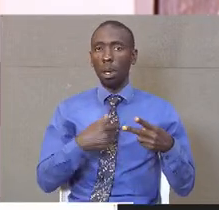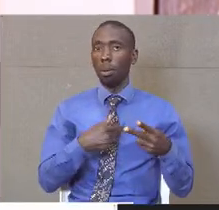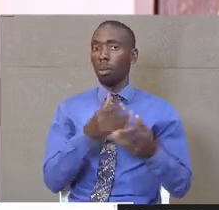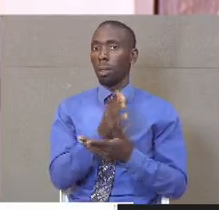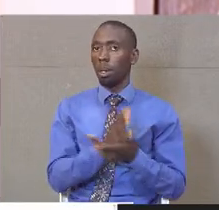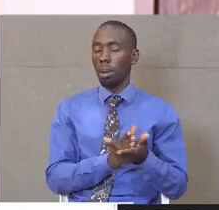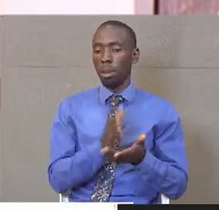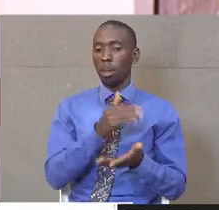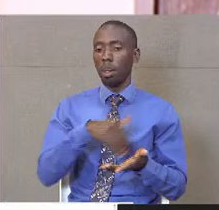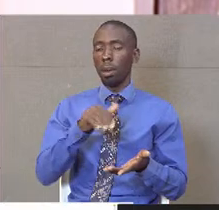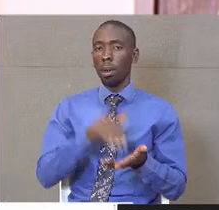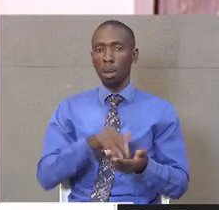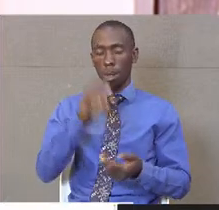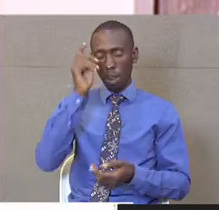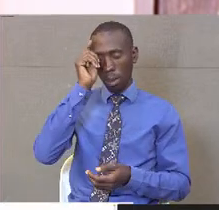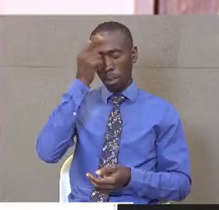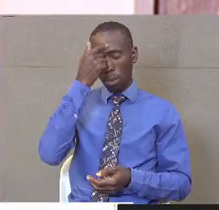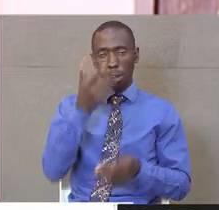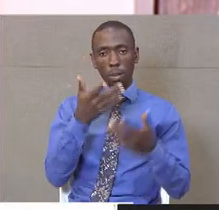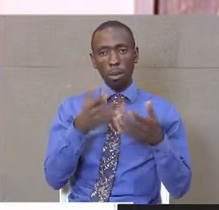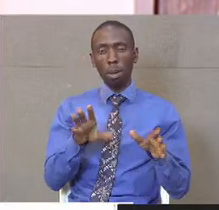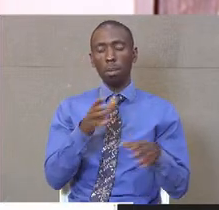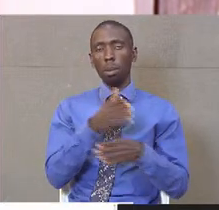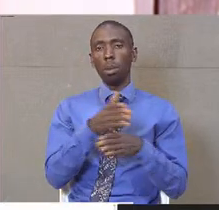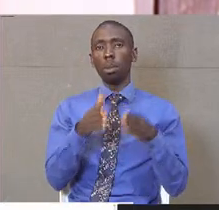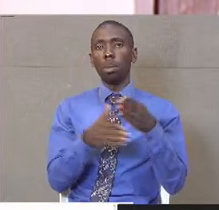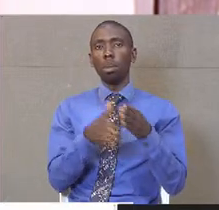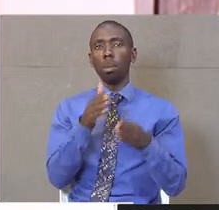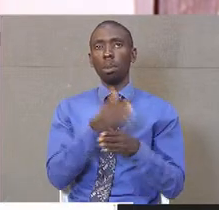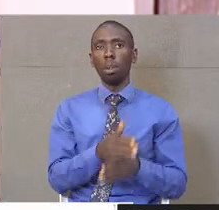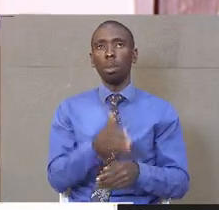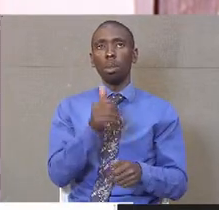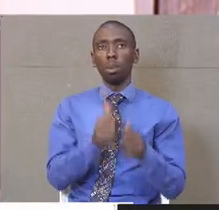facilities that government has built which are...